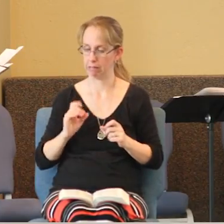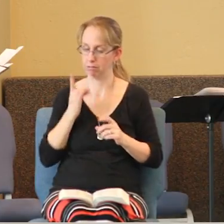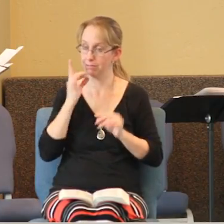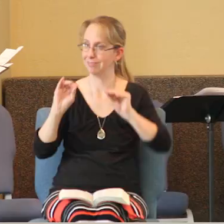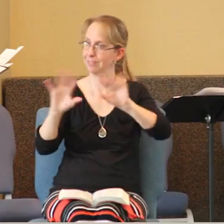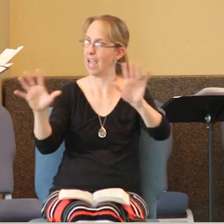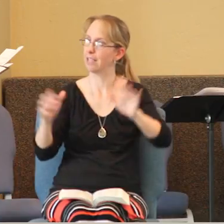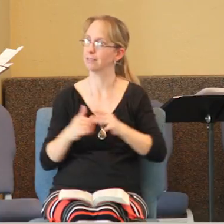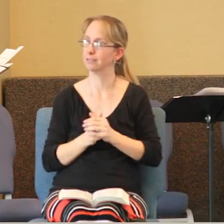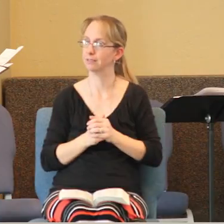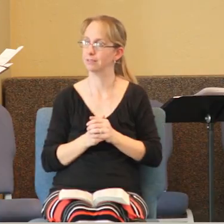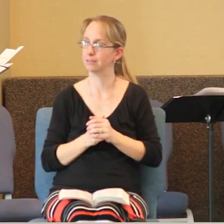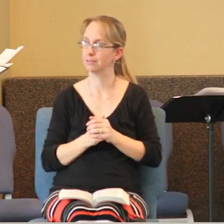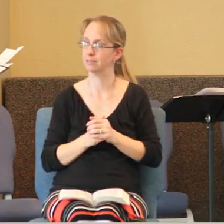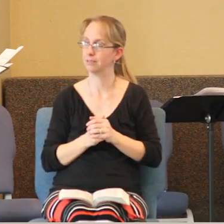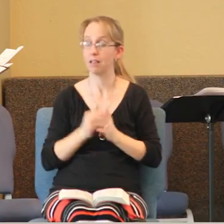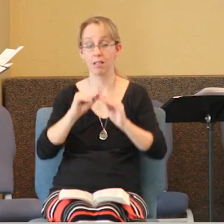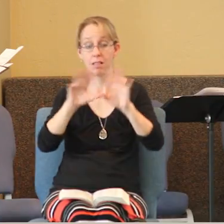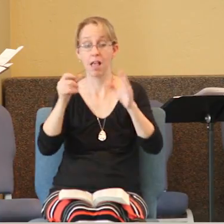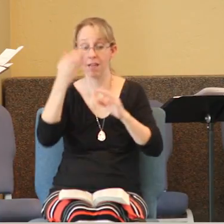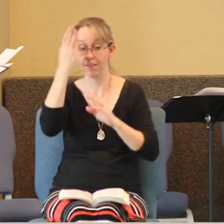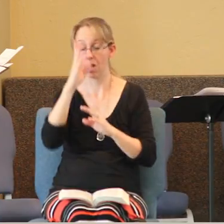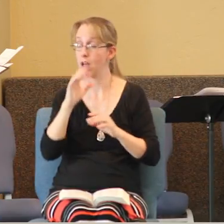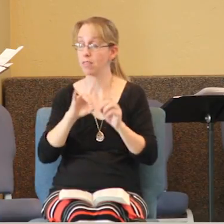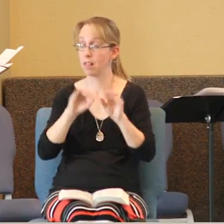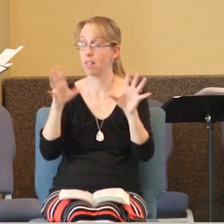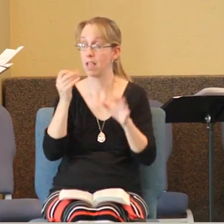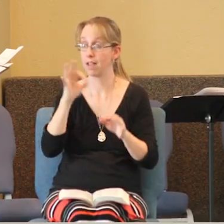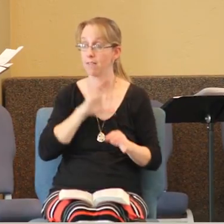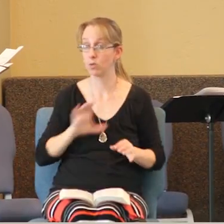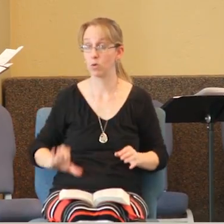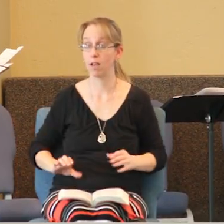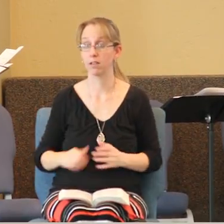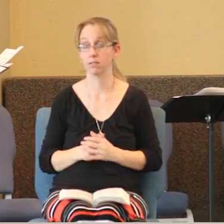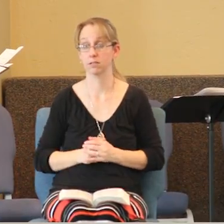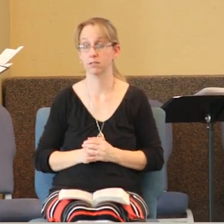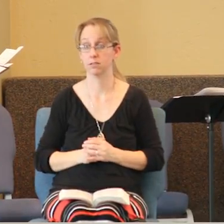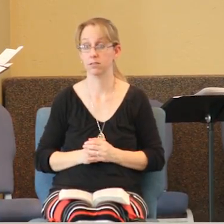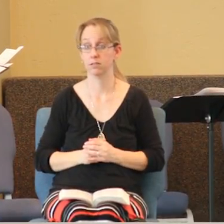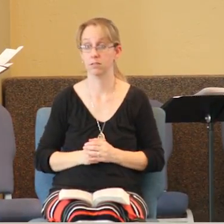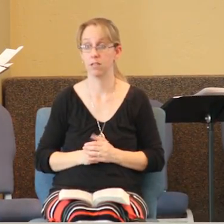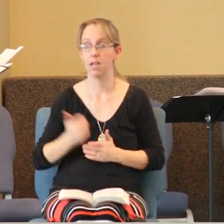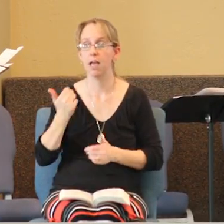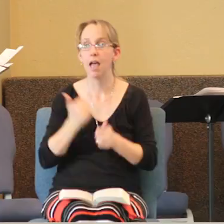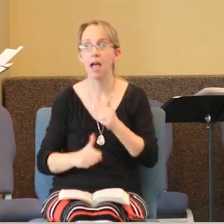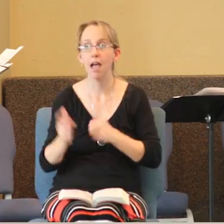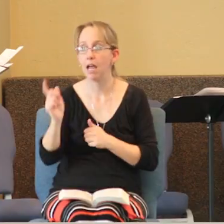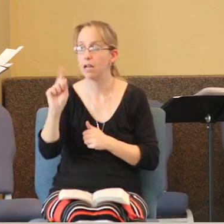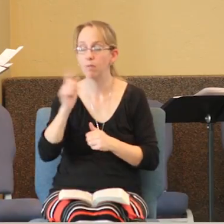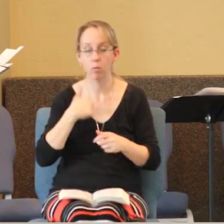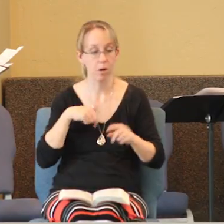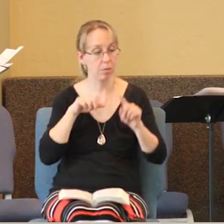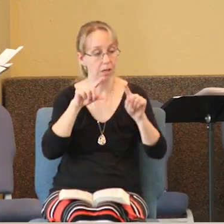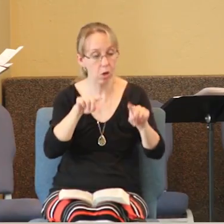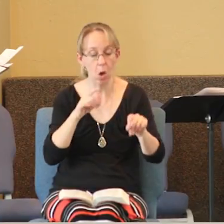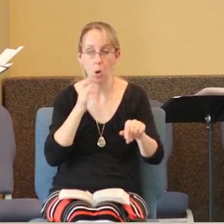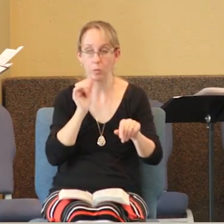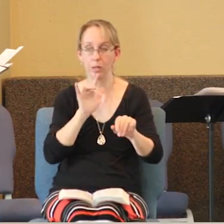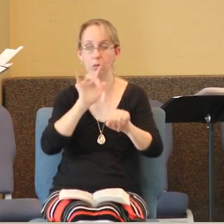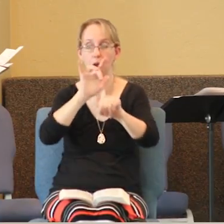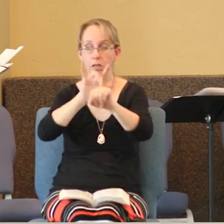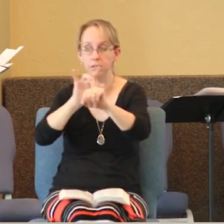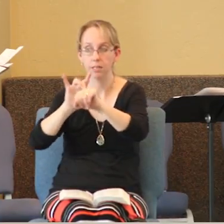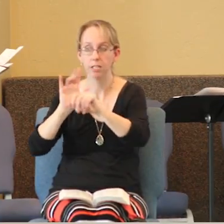To be the light of God, the light of Christ. That everywhere we go, we are touching people with